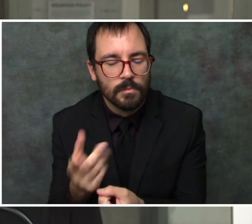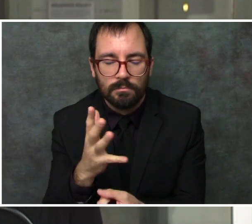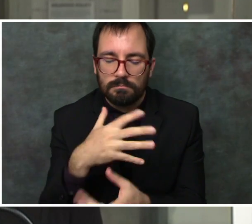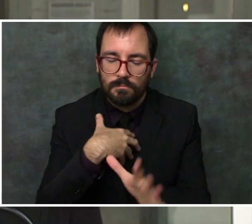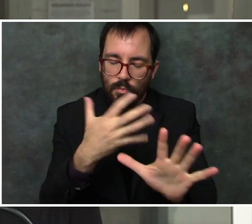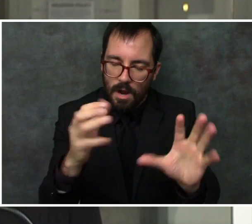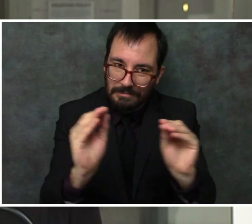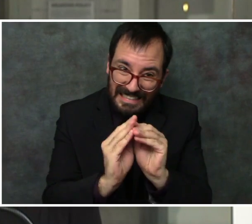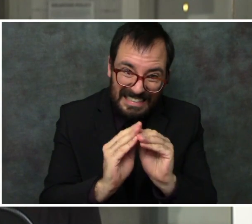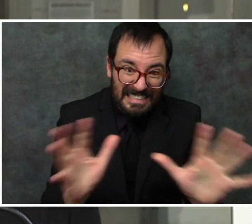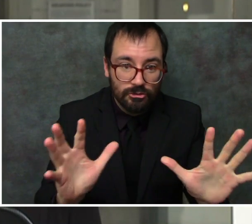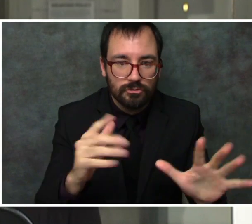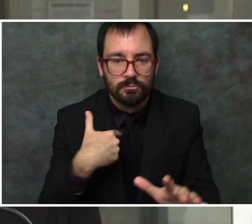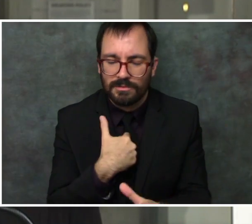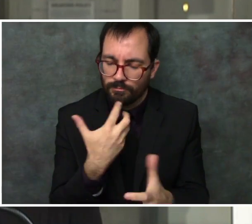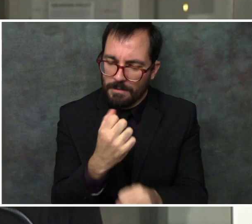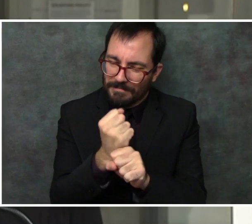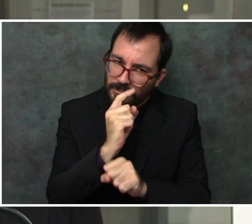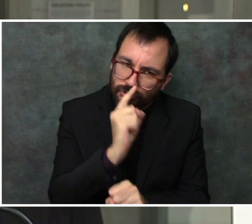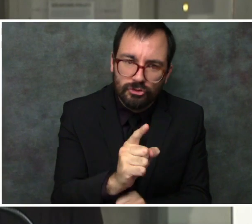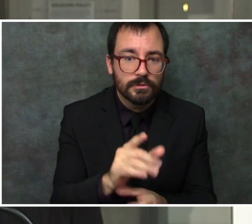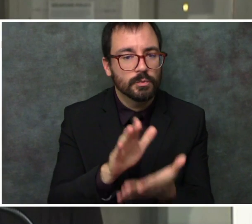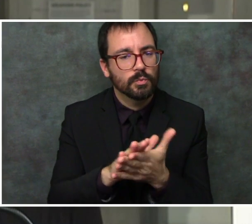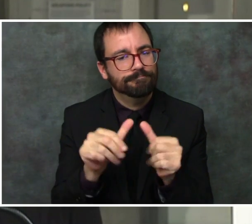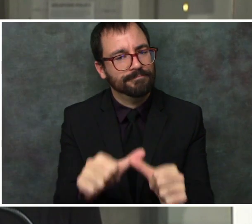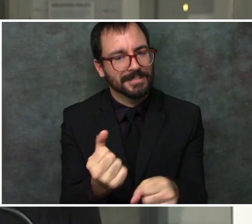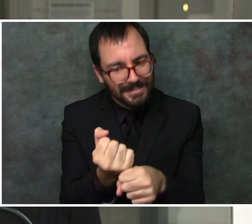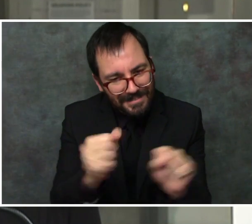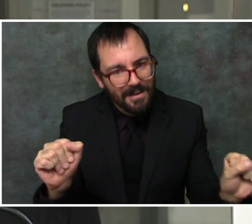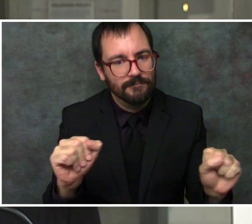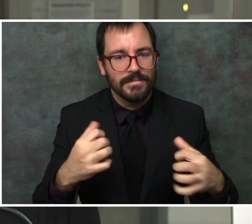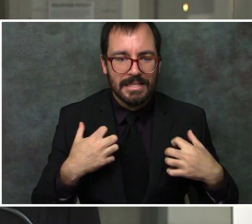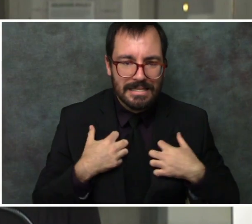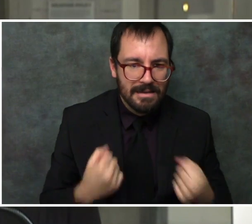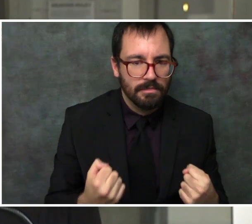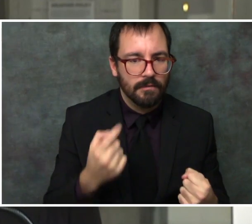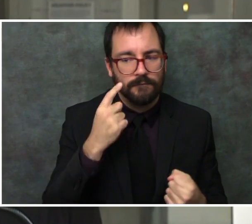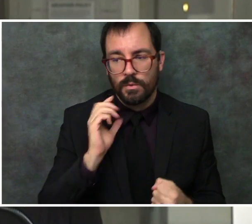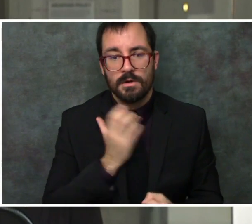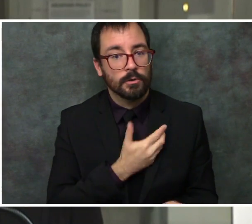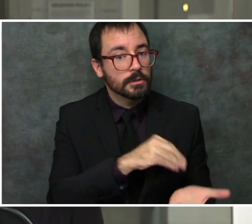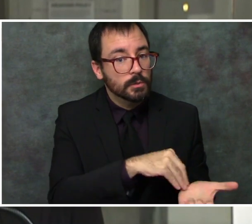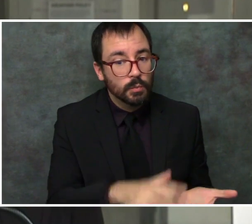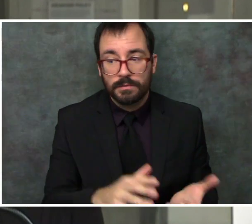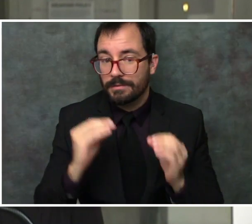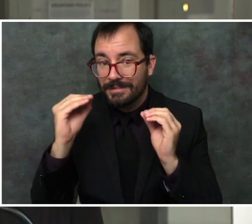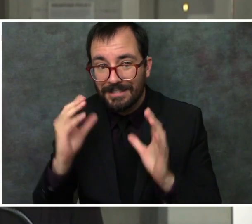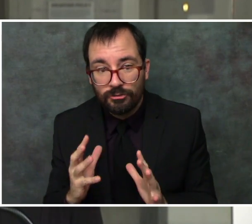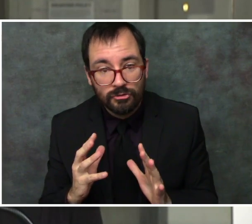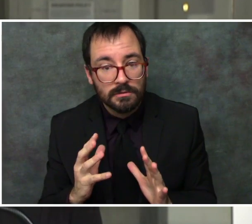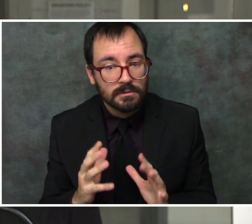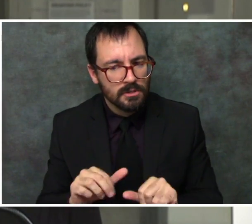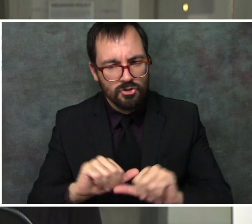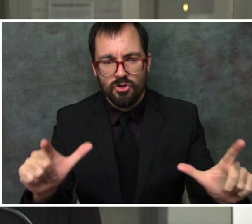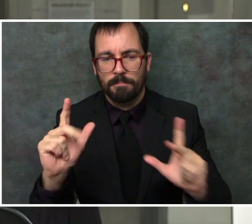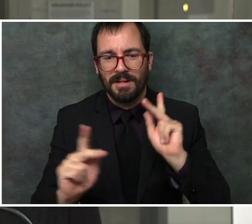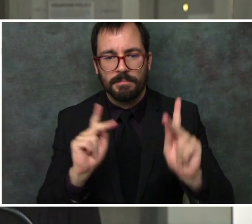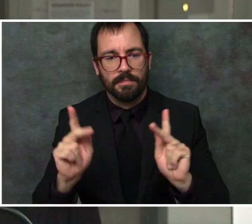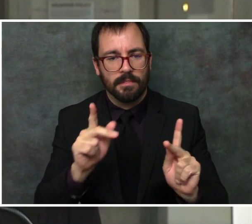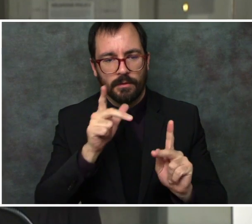the health and safety of our students, our teachers, and all of the people and any of the people that are in